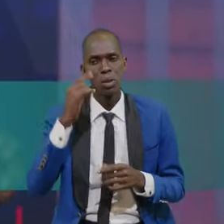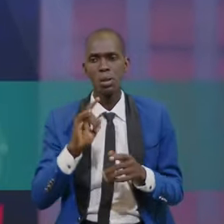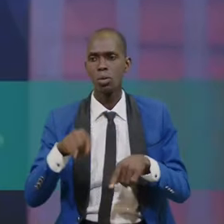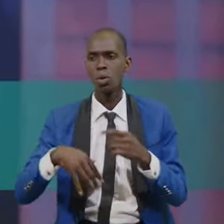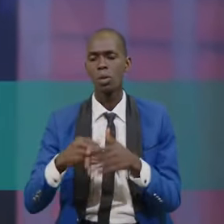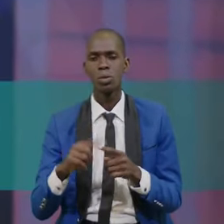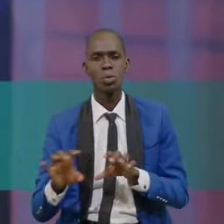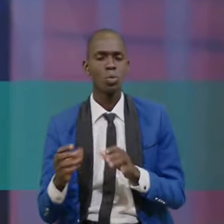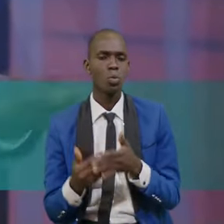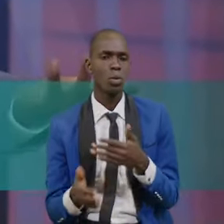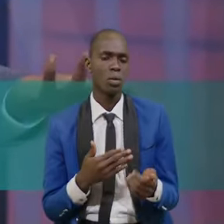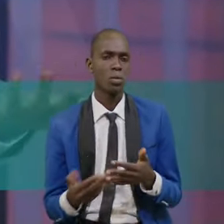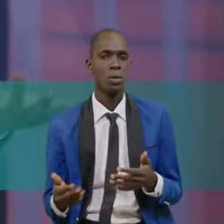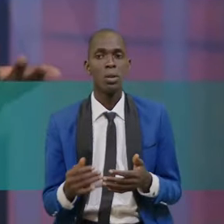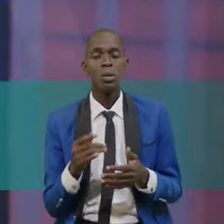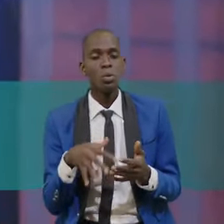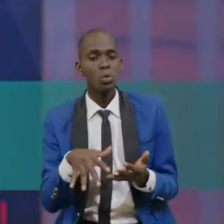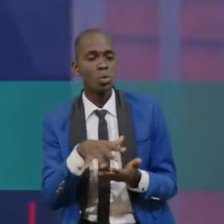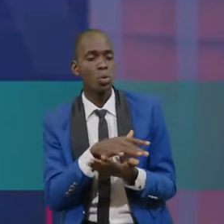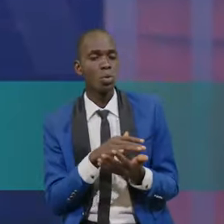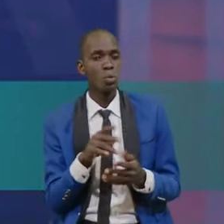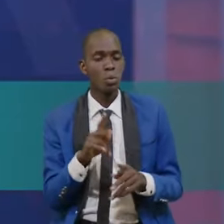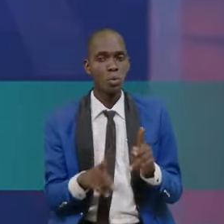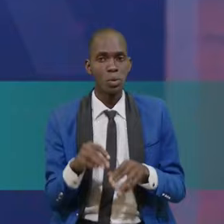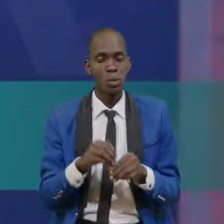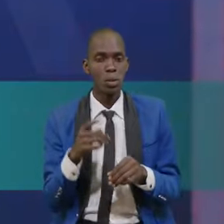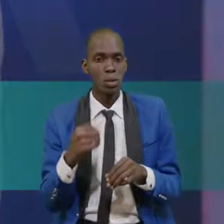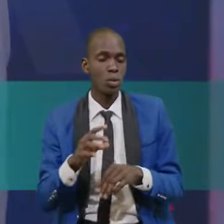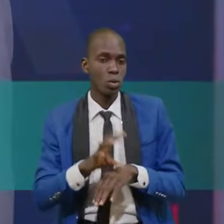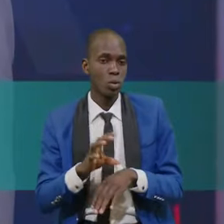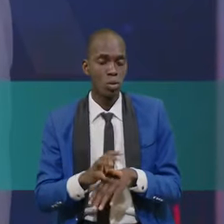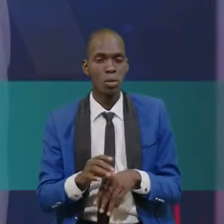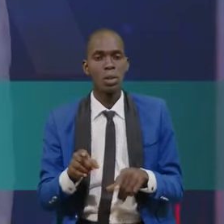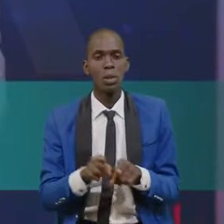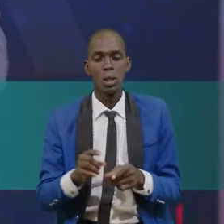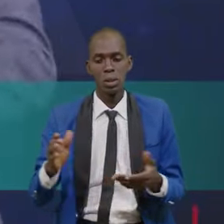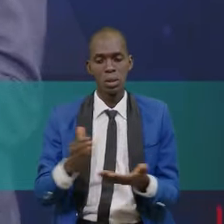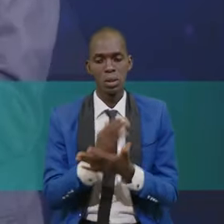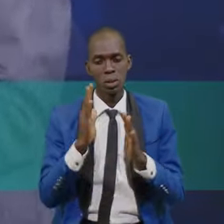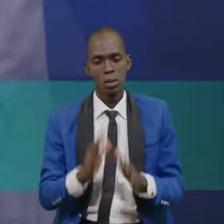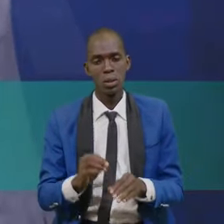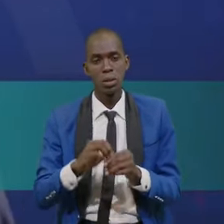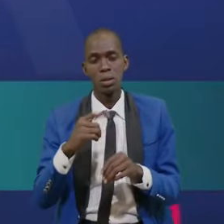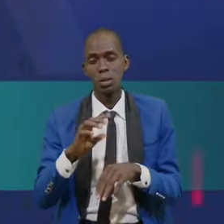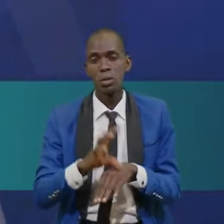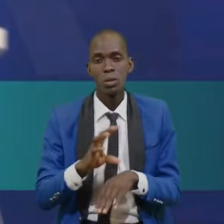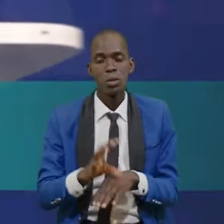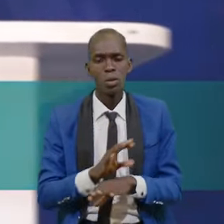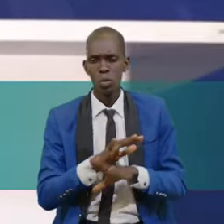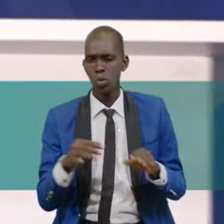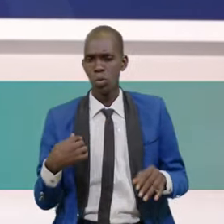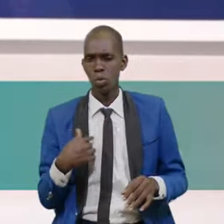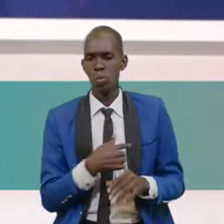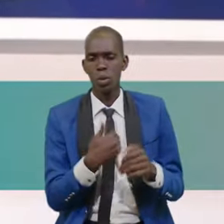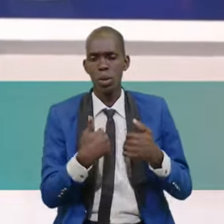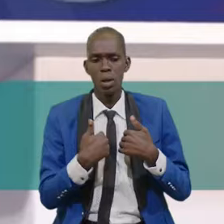the ministry of the church? Don't we have singers in the ministry of the church? Don't we have workers in